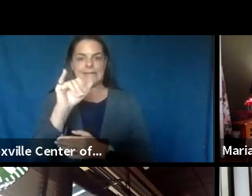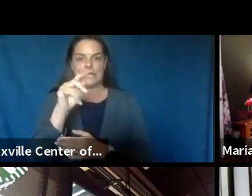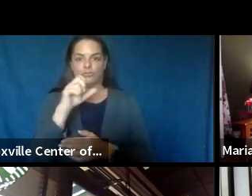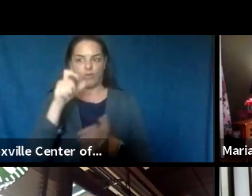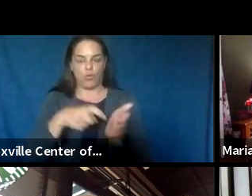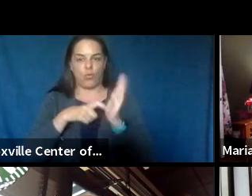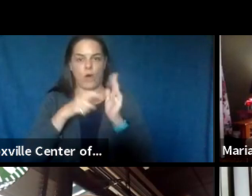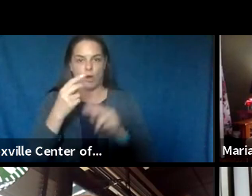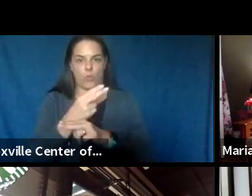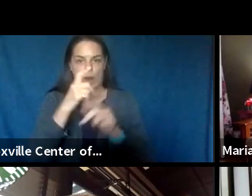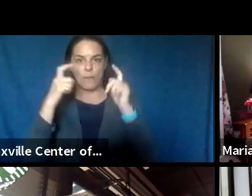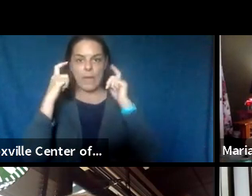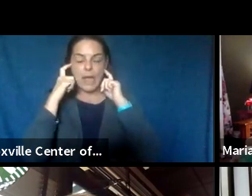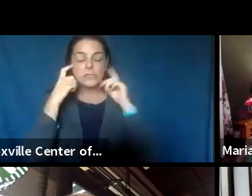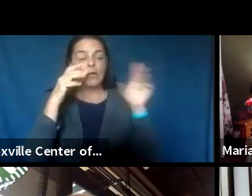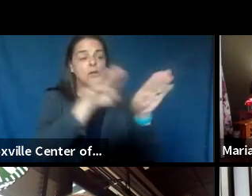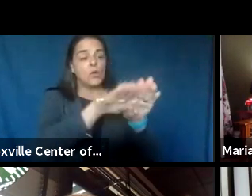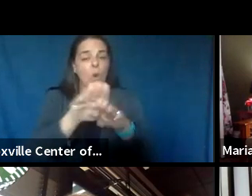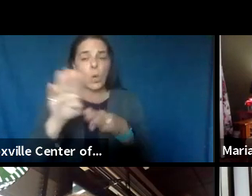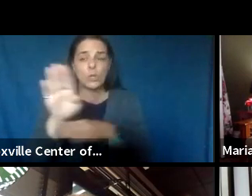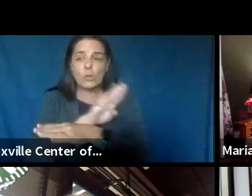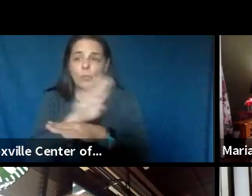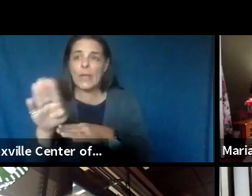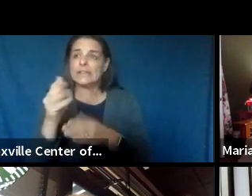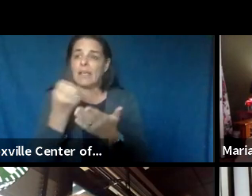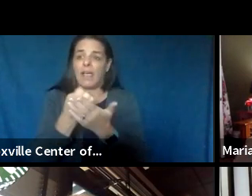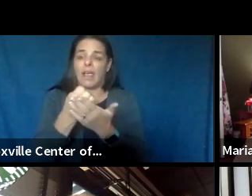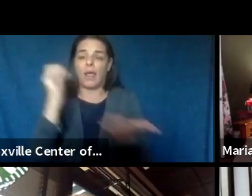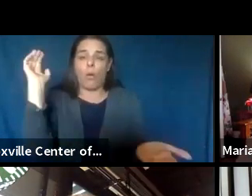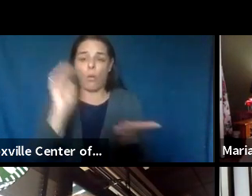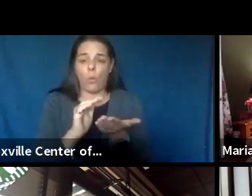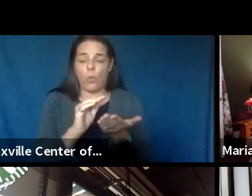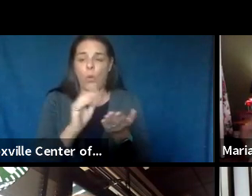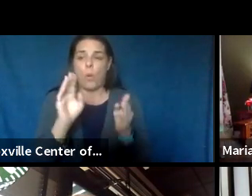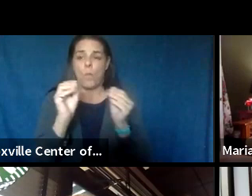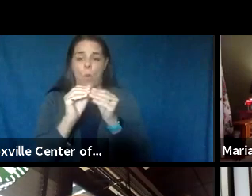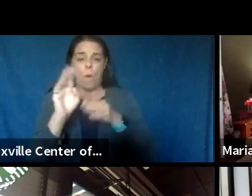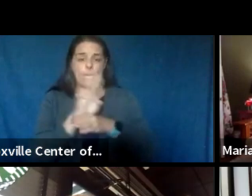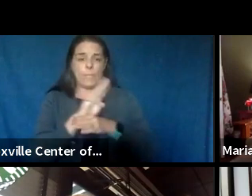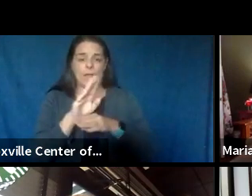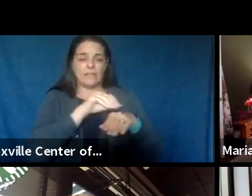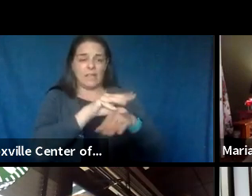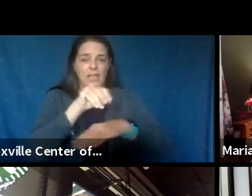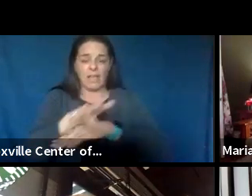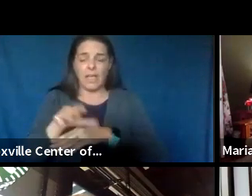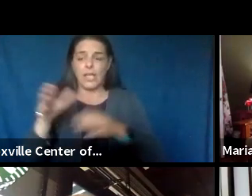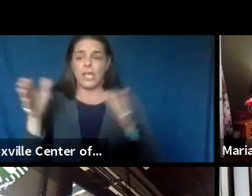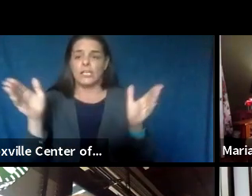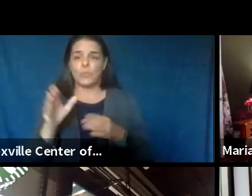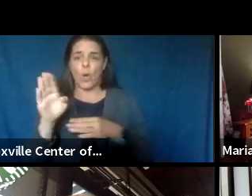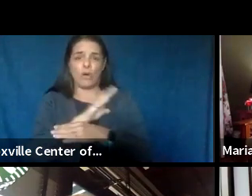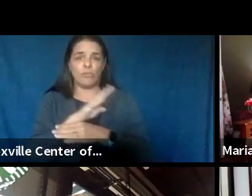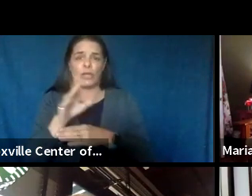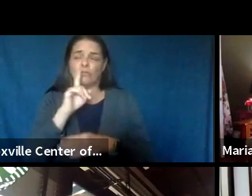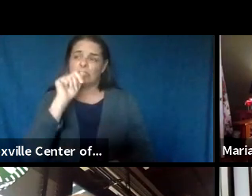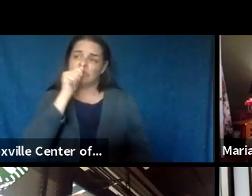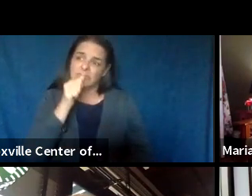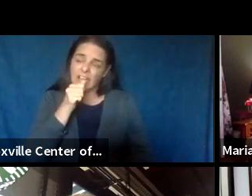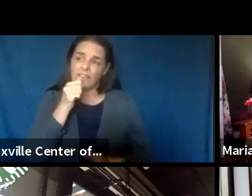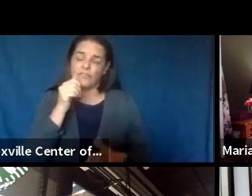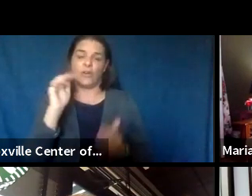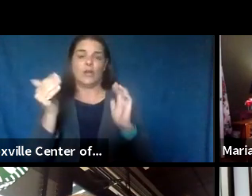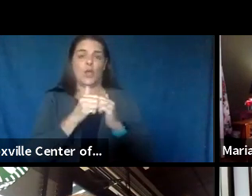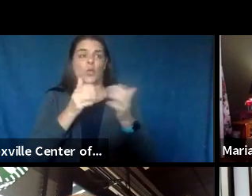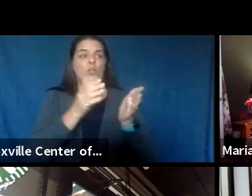fear of the virus have driven income shortfalls. More and more industries are being affected. Small businesses have suffered exponentially compared to the general